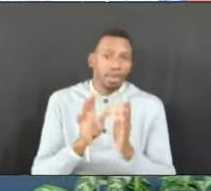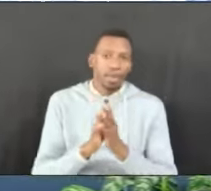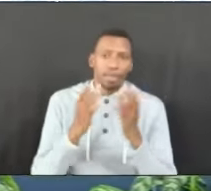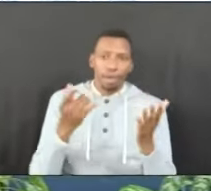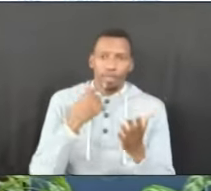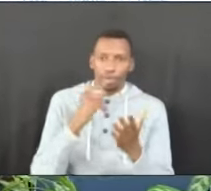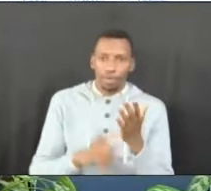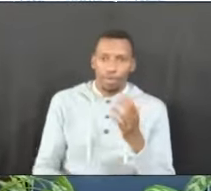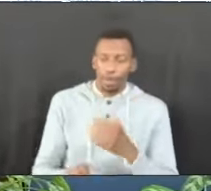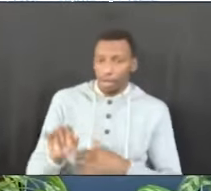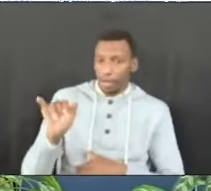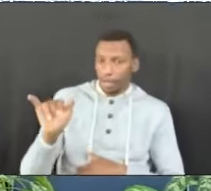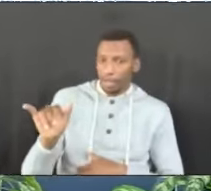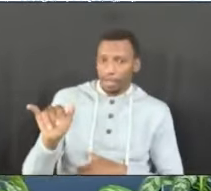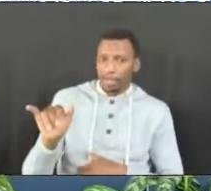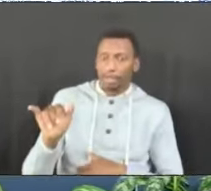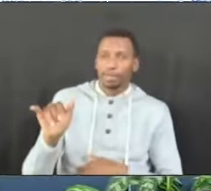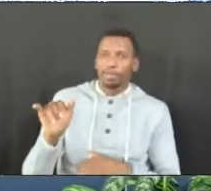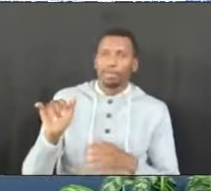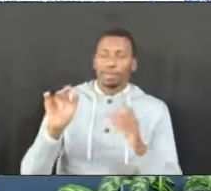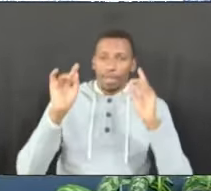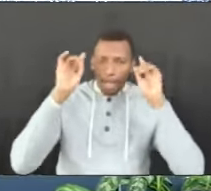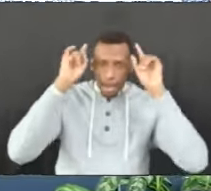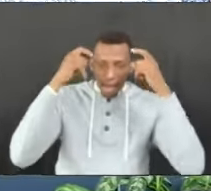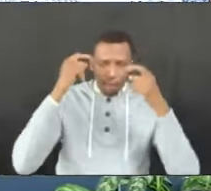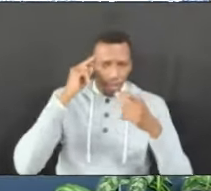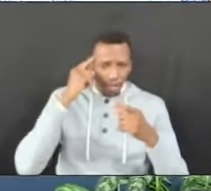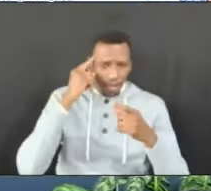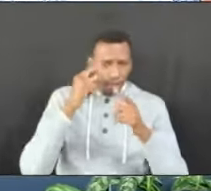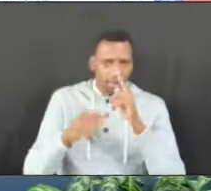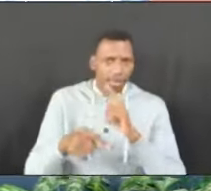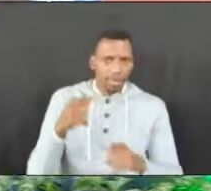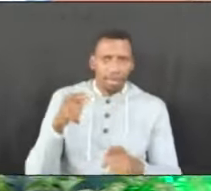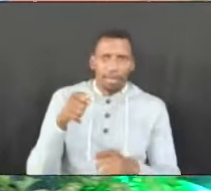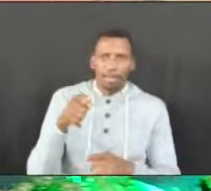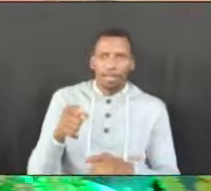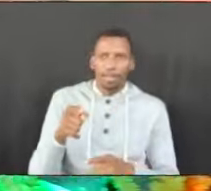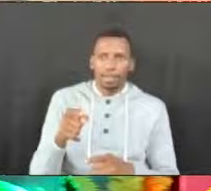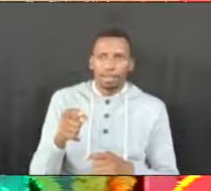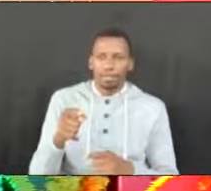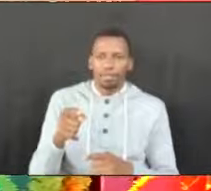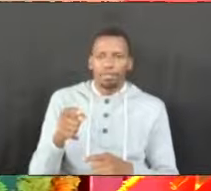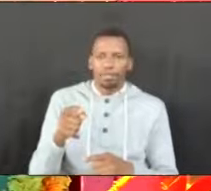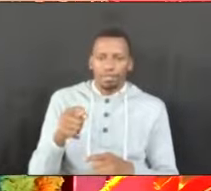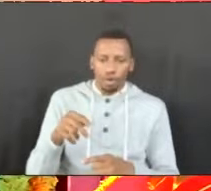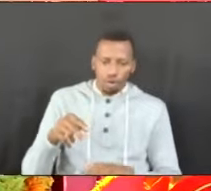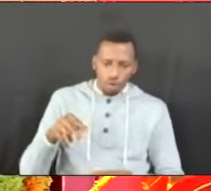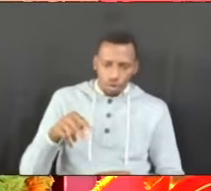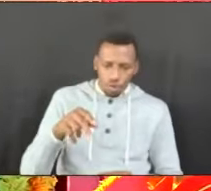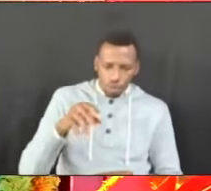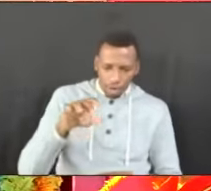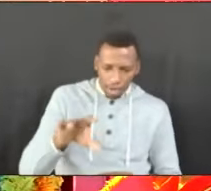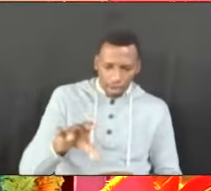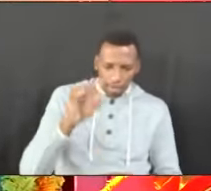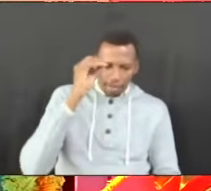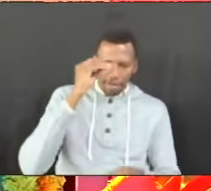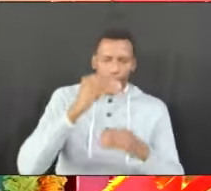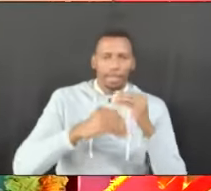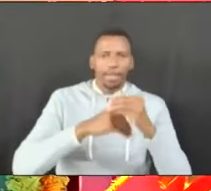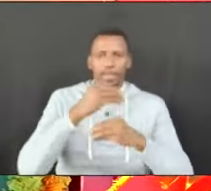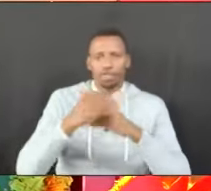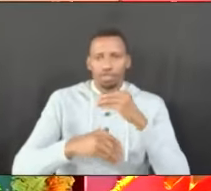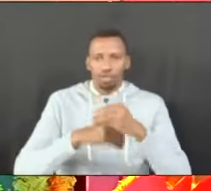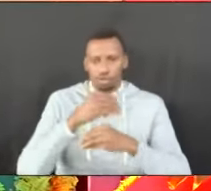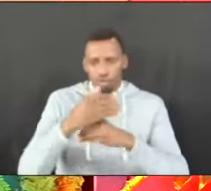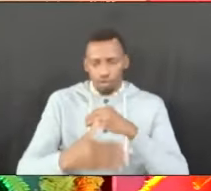that that lamb that looks as if it was slain walks up and he picks the scroll.